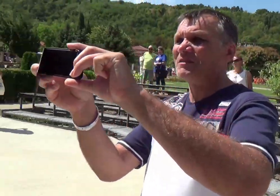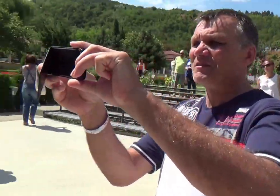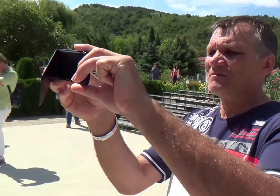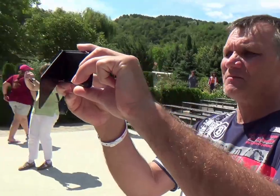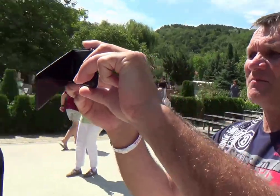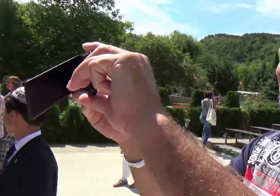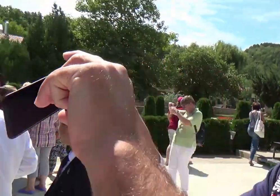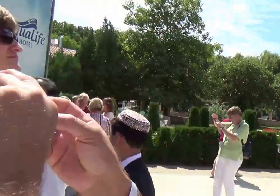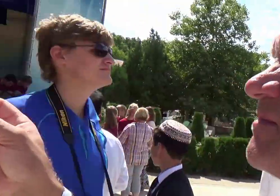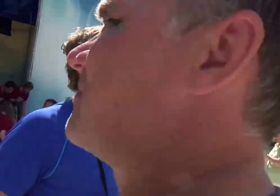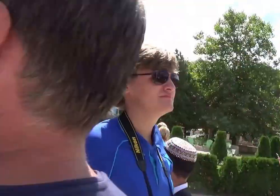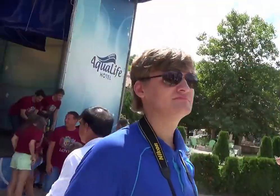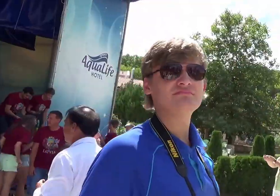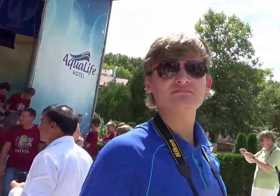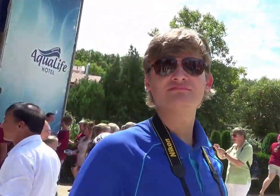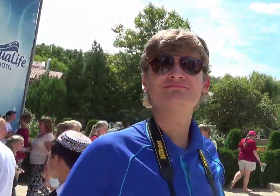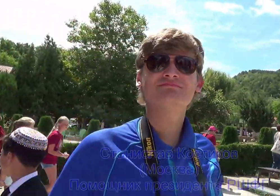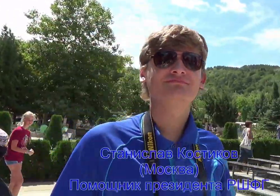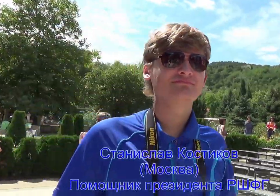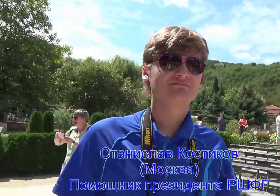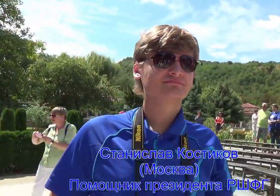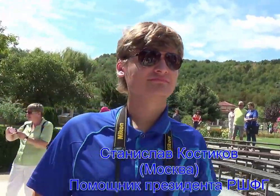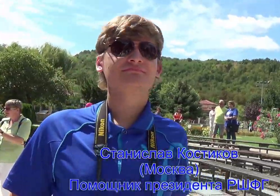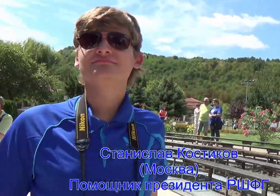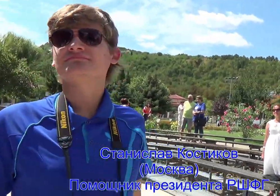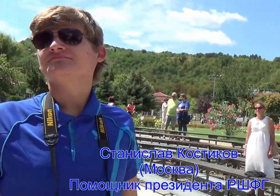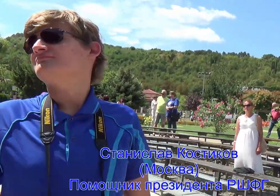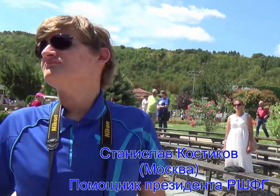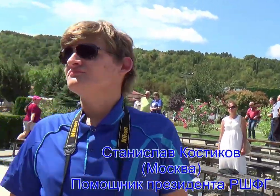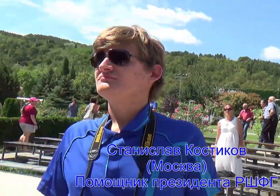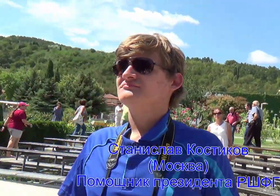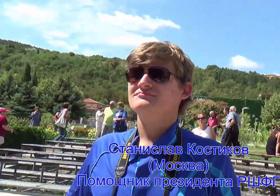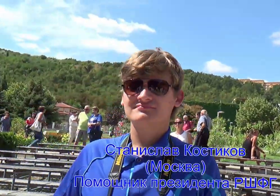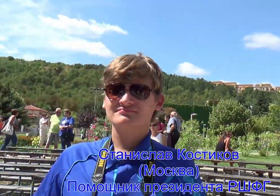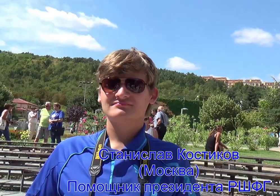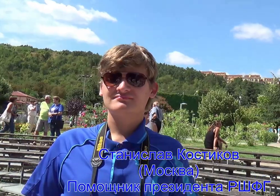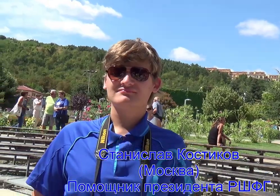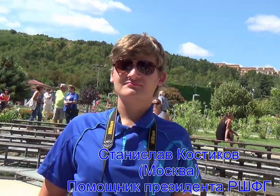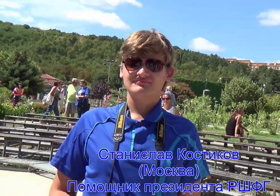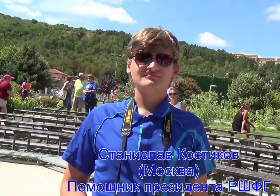I can't make your hands clap.